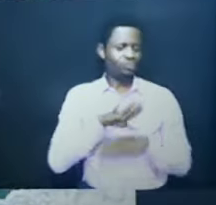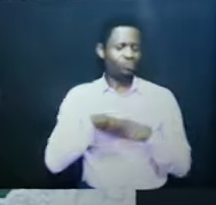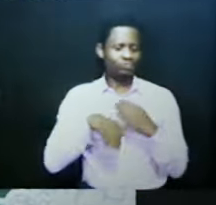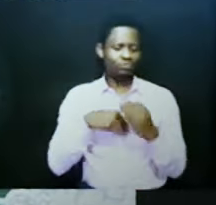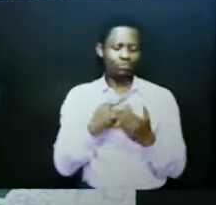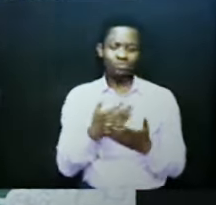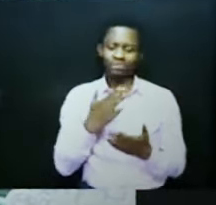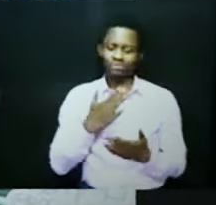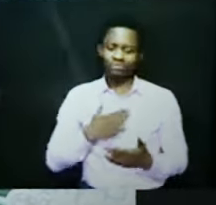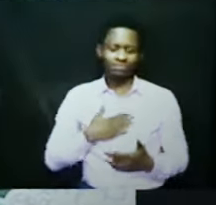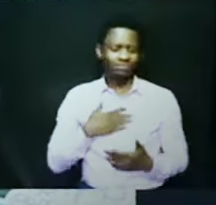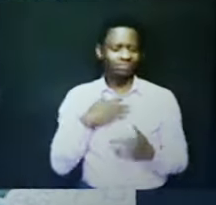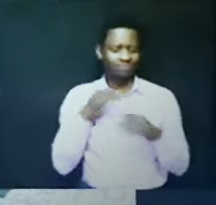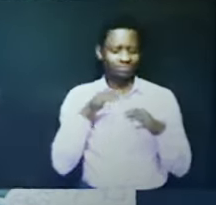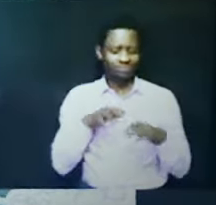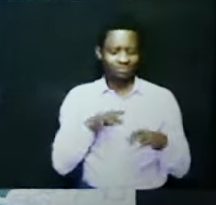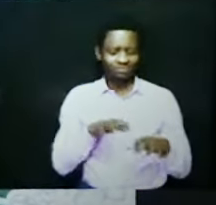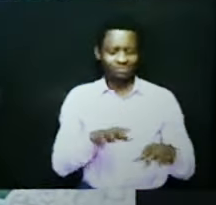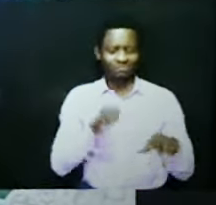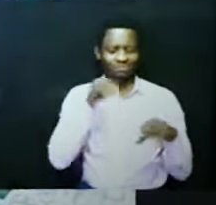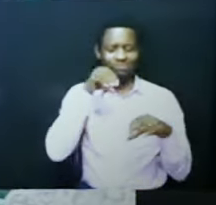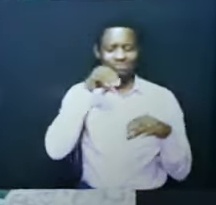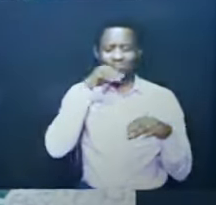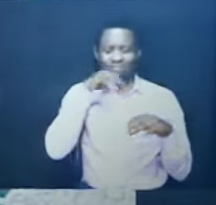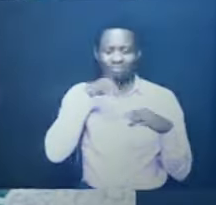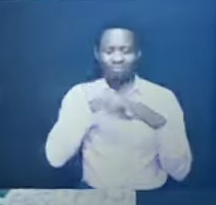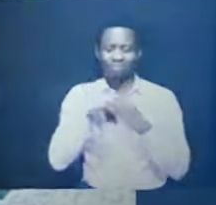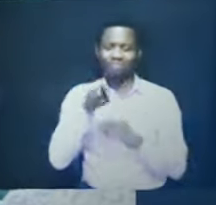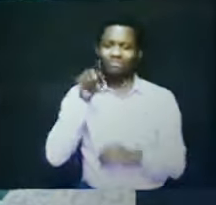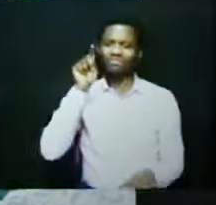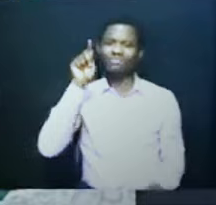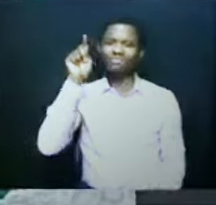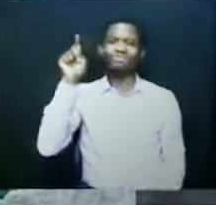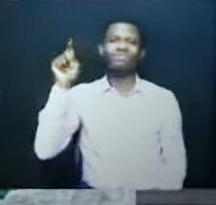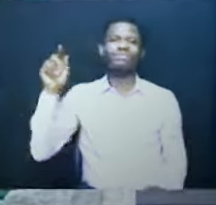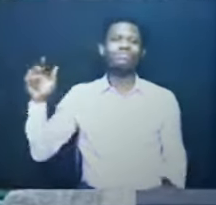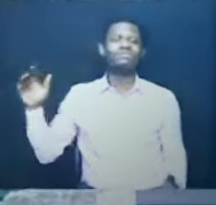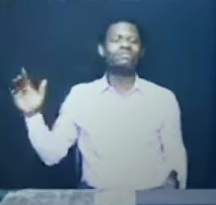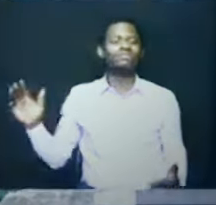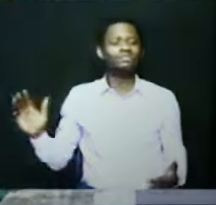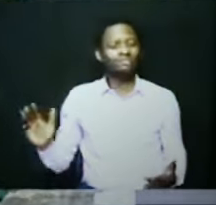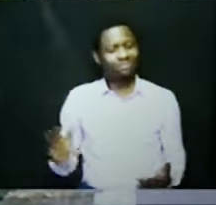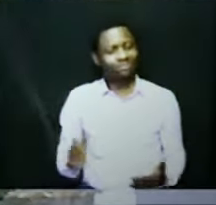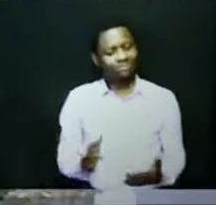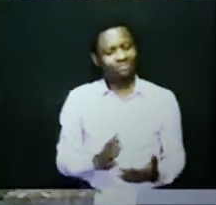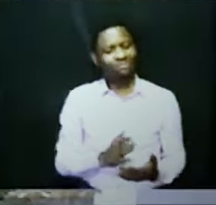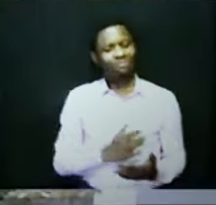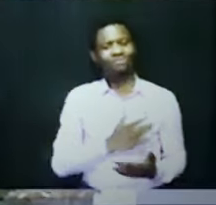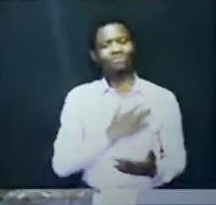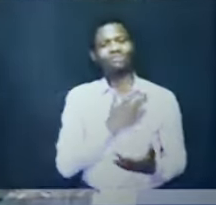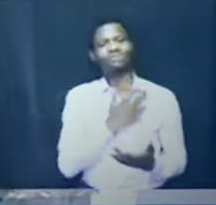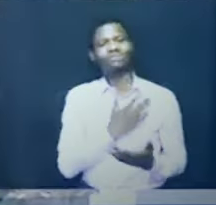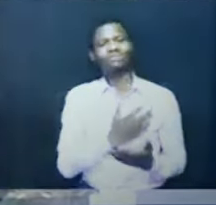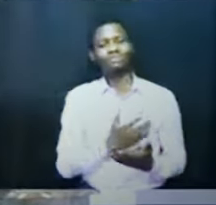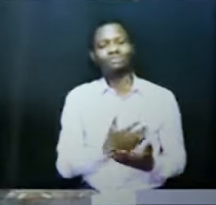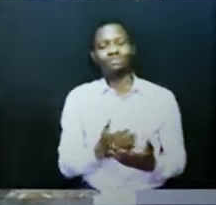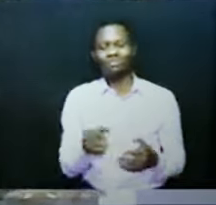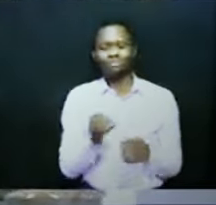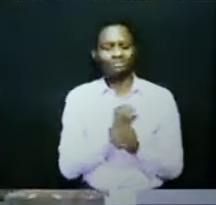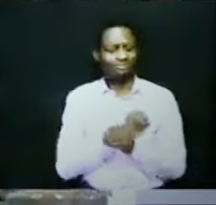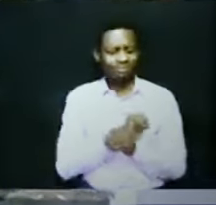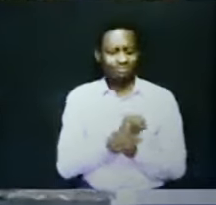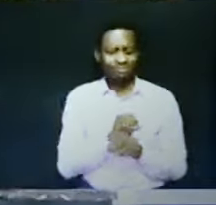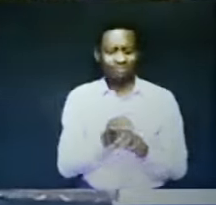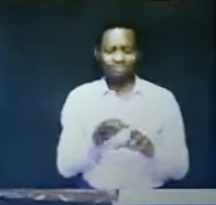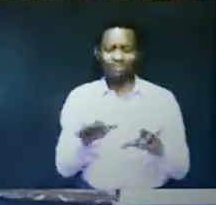soul. All my springs are in thee.